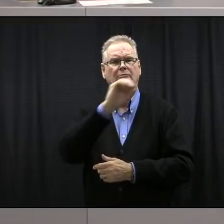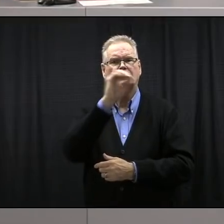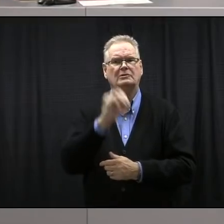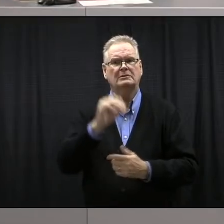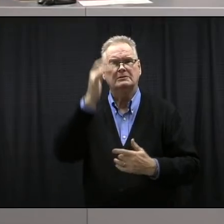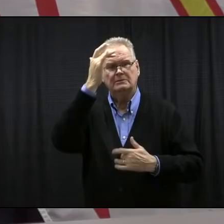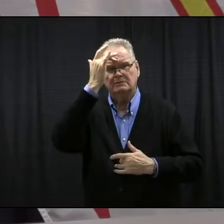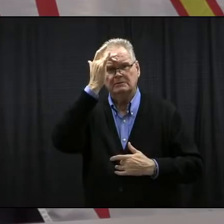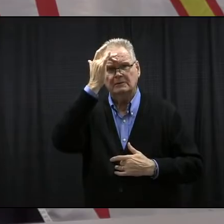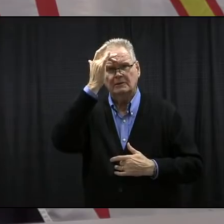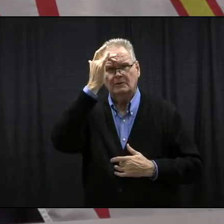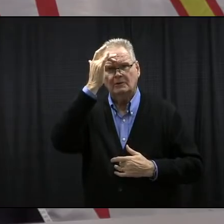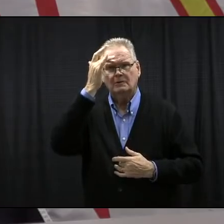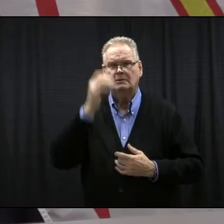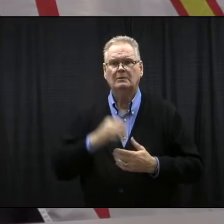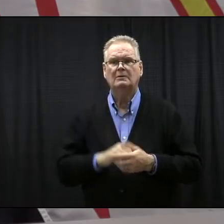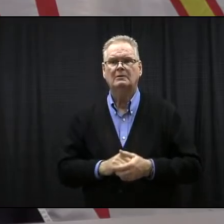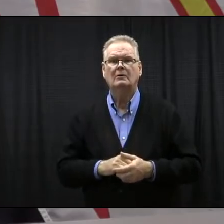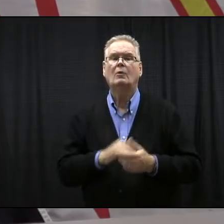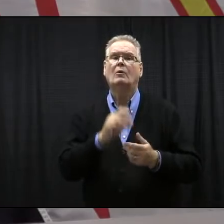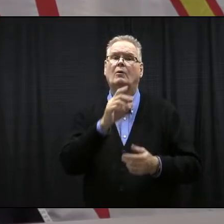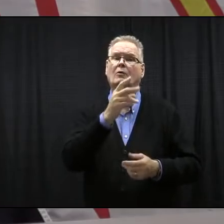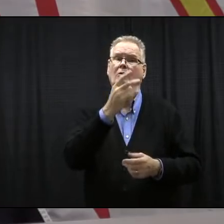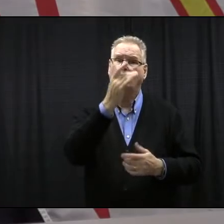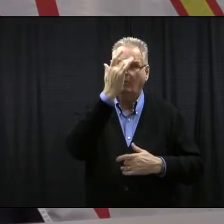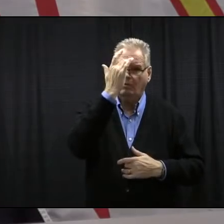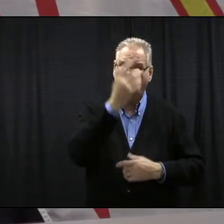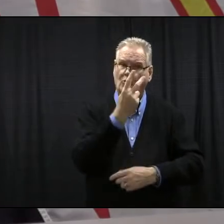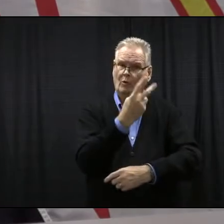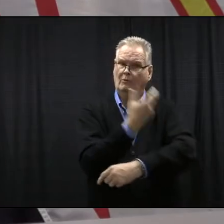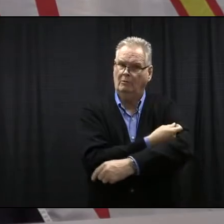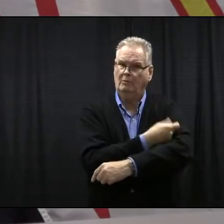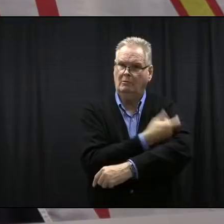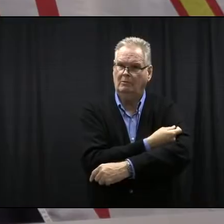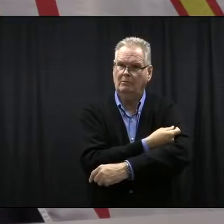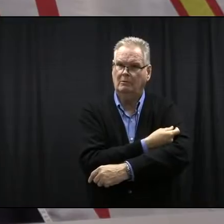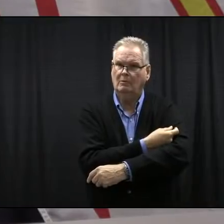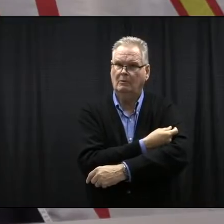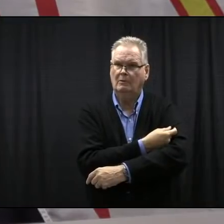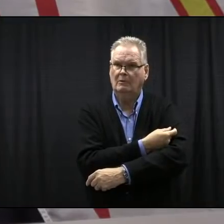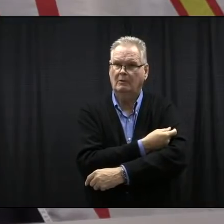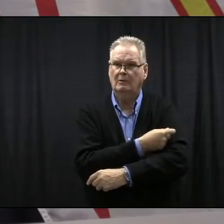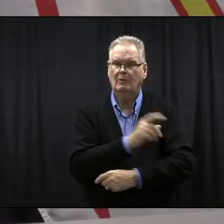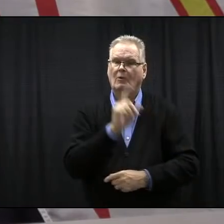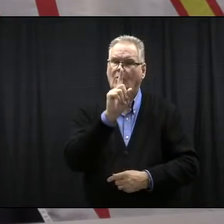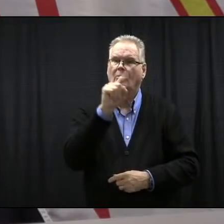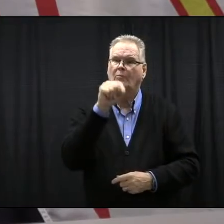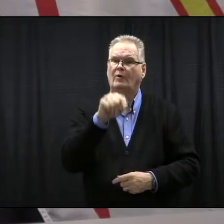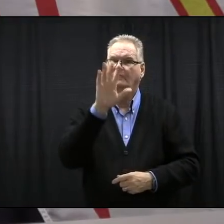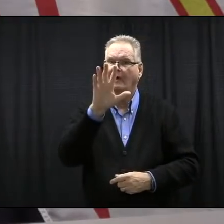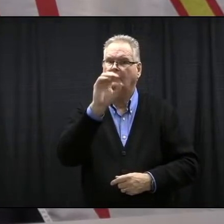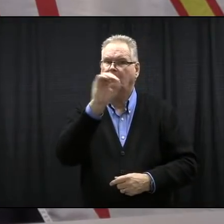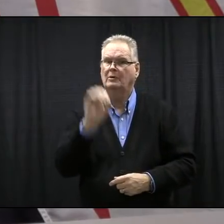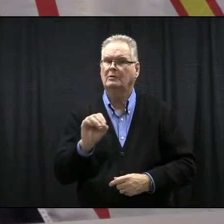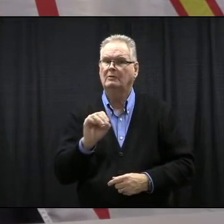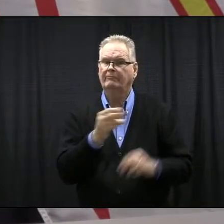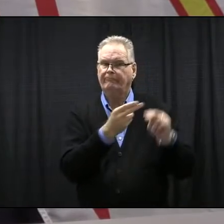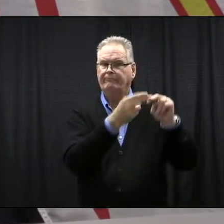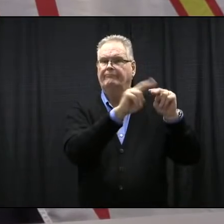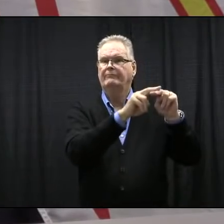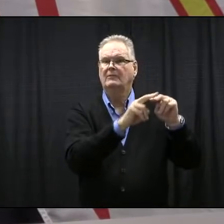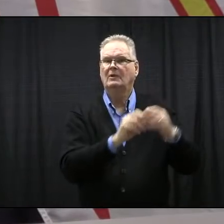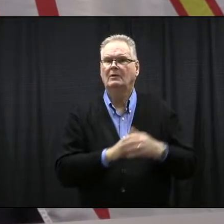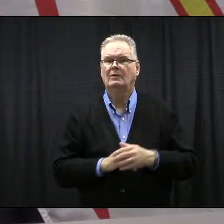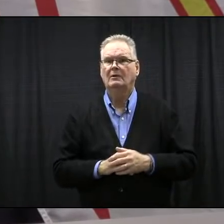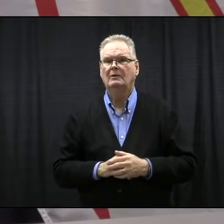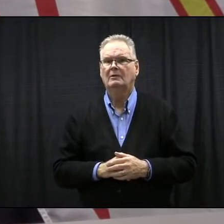that? So when you're in a situation where the majority of either your travelers that are coming in, or